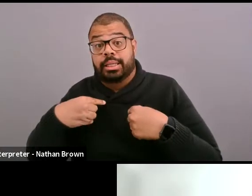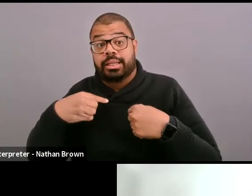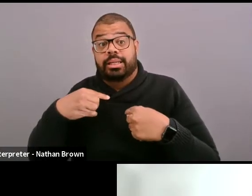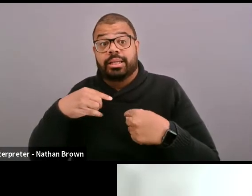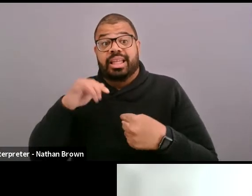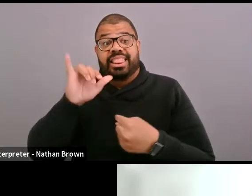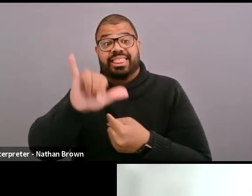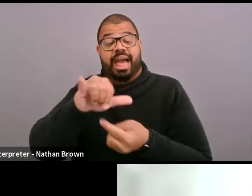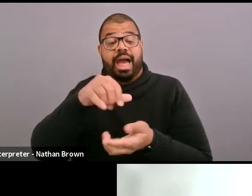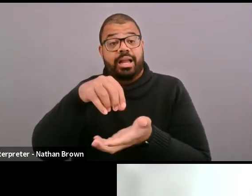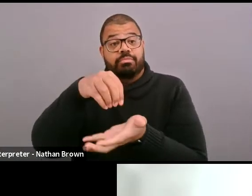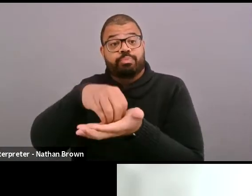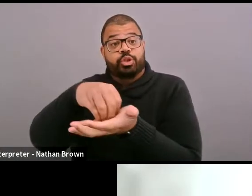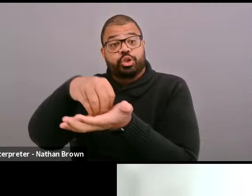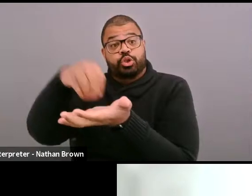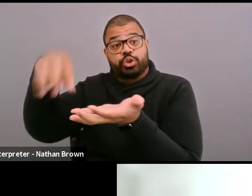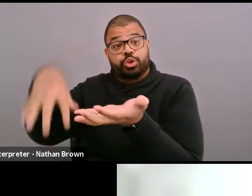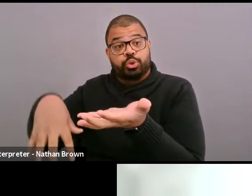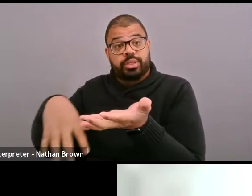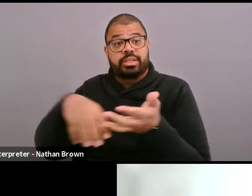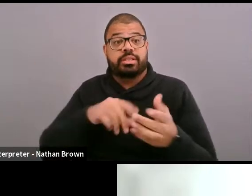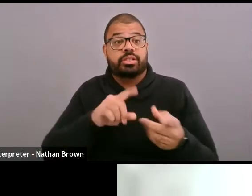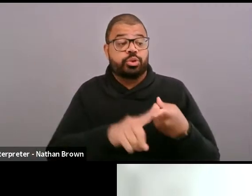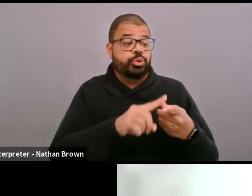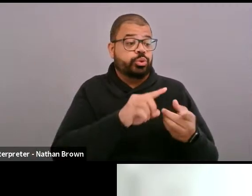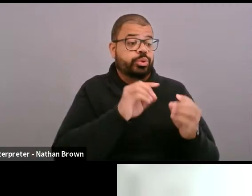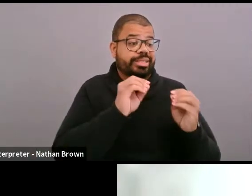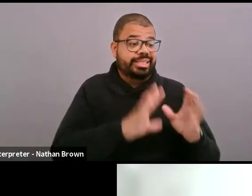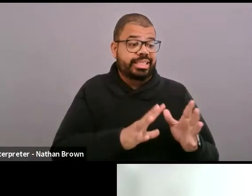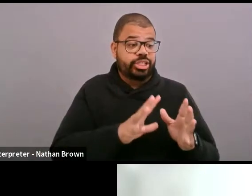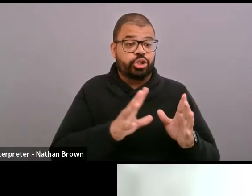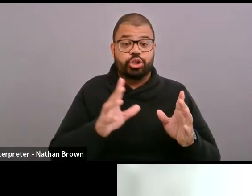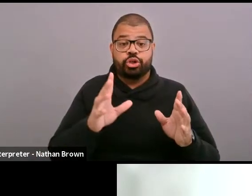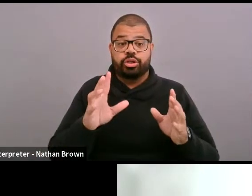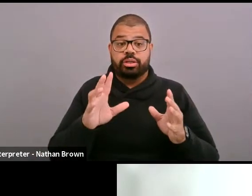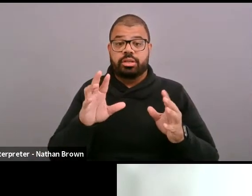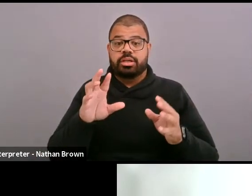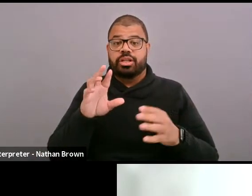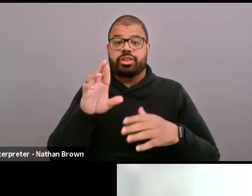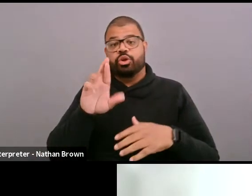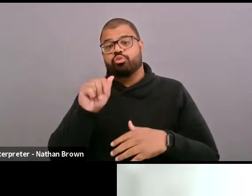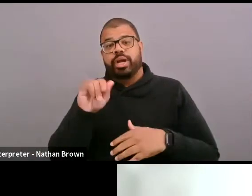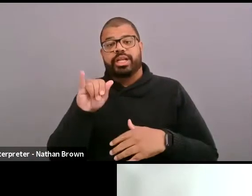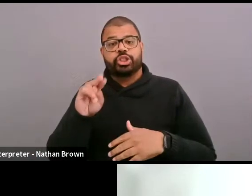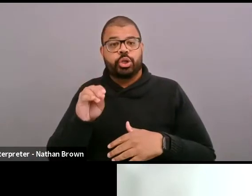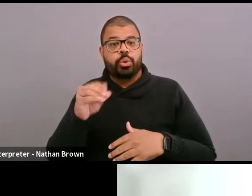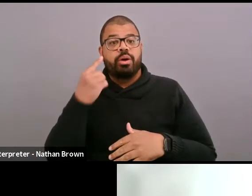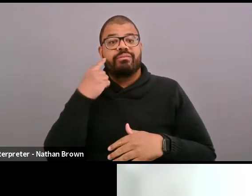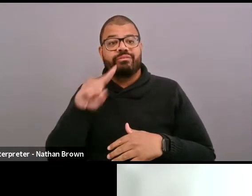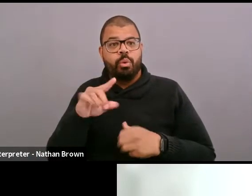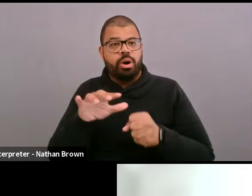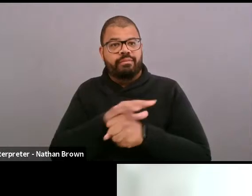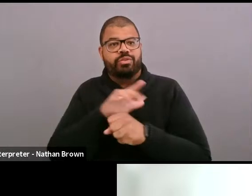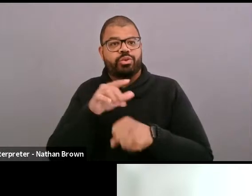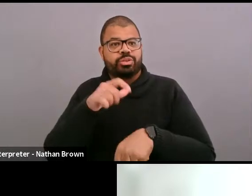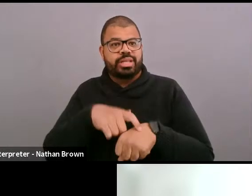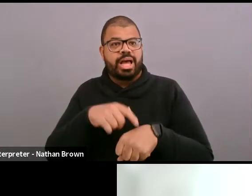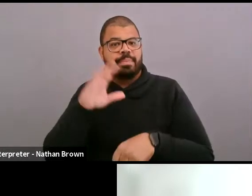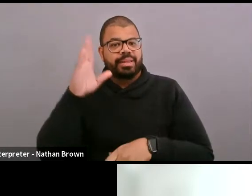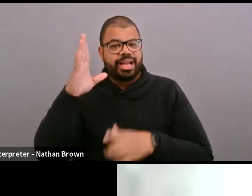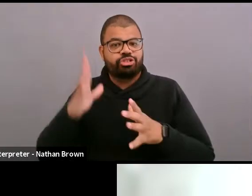student teacher ratios for full-time lecturers. If there's an equity issue, I think that's one of